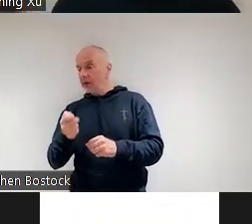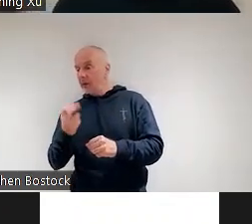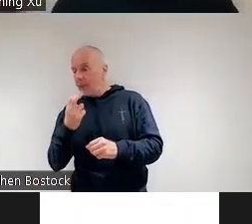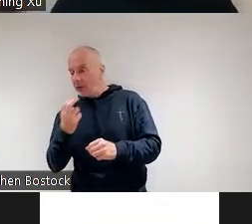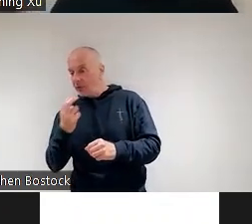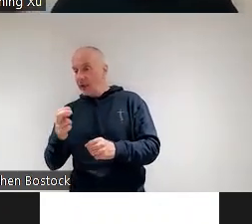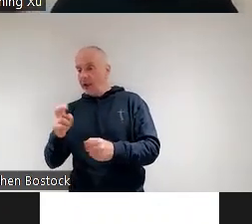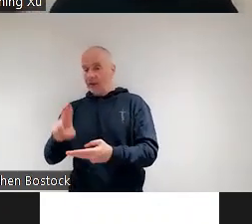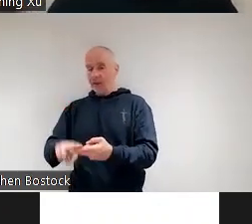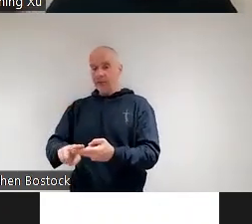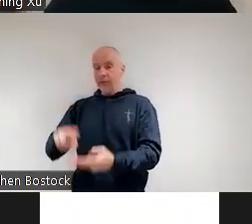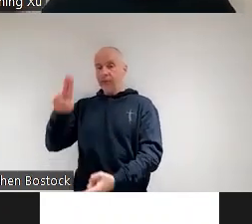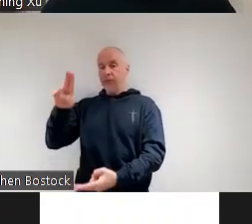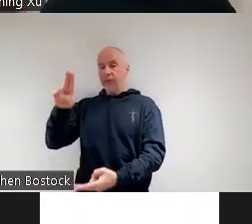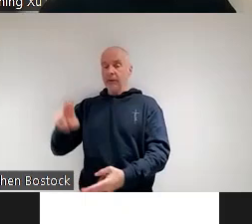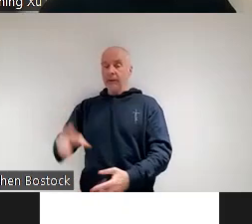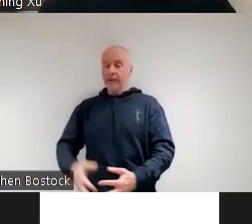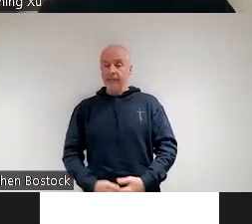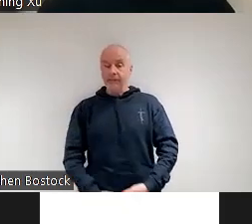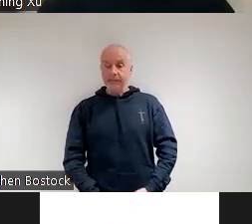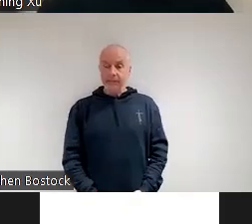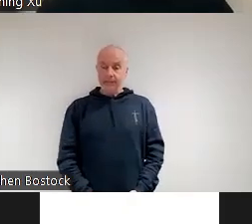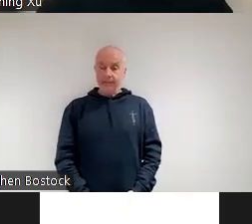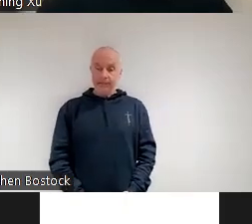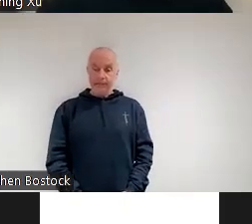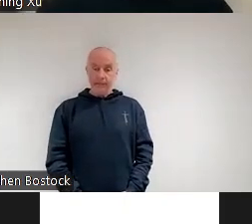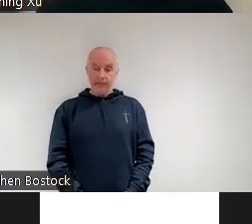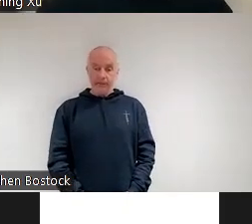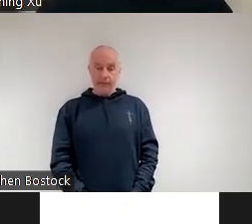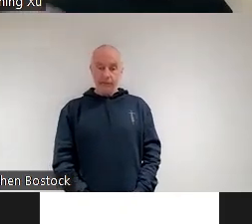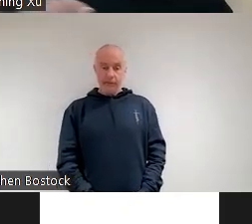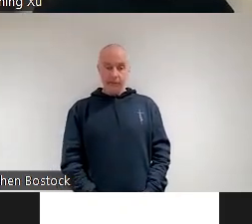build more EV chargers.